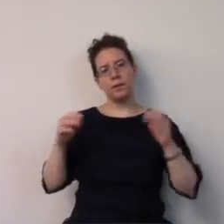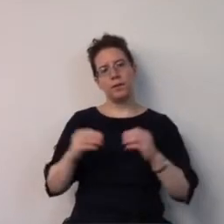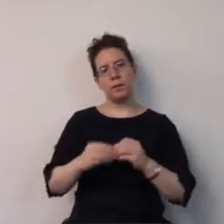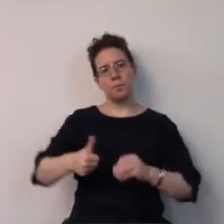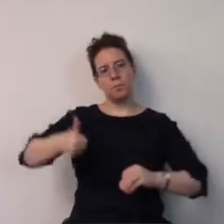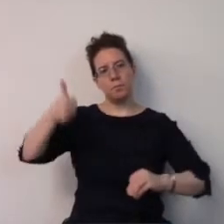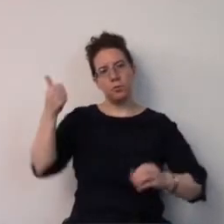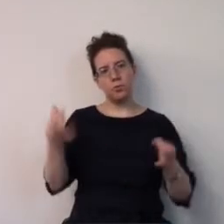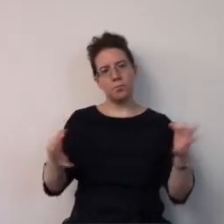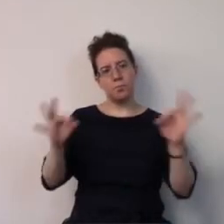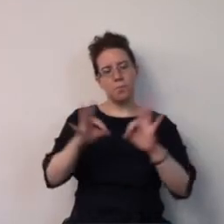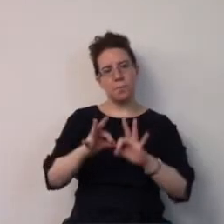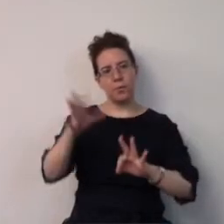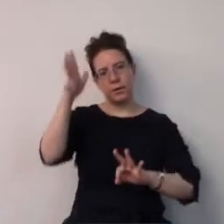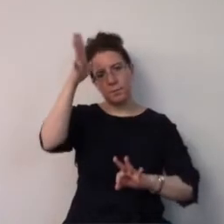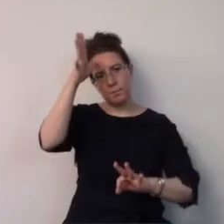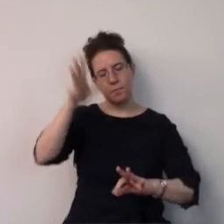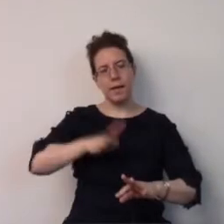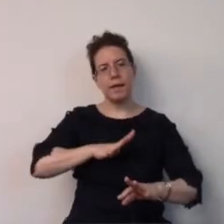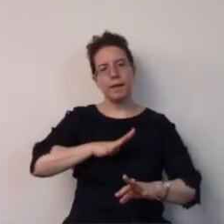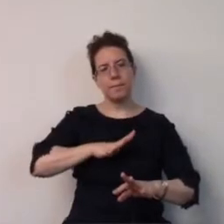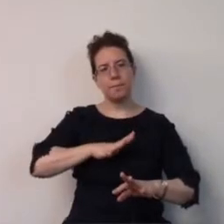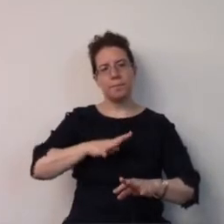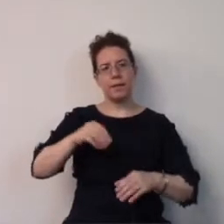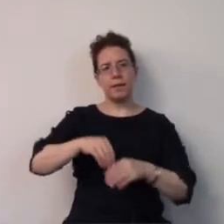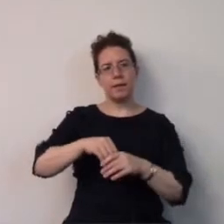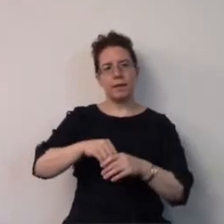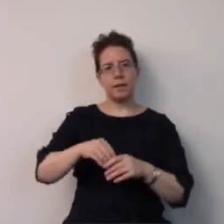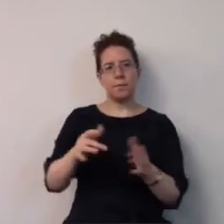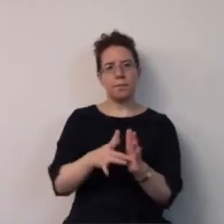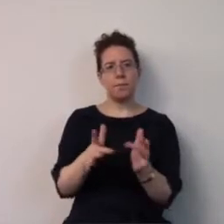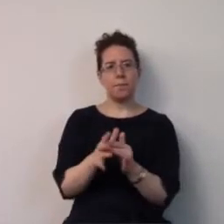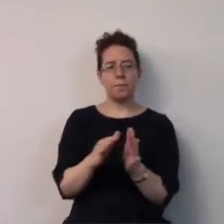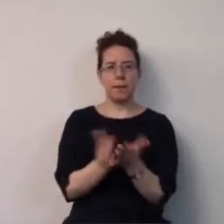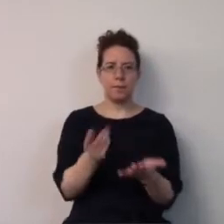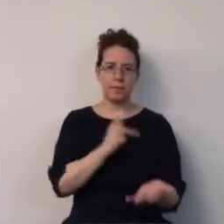child. Oh. He wasn't a little child, he was a grown man.